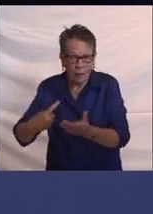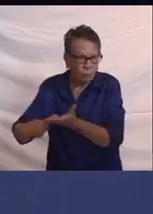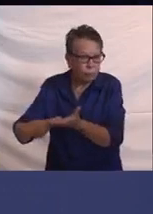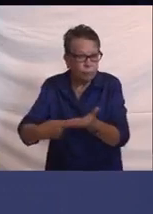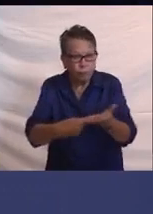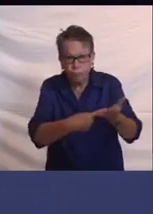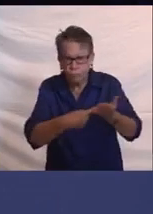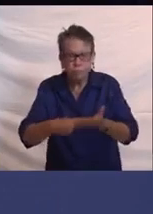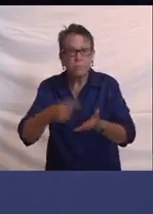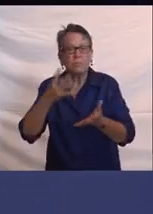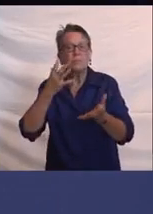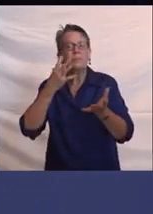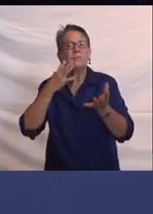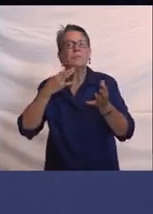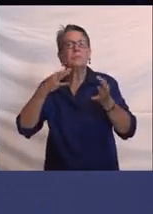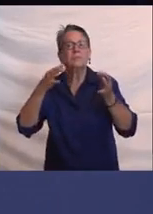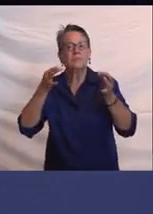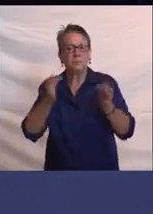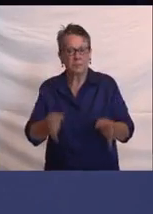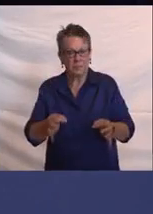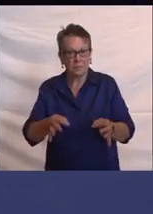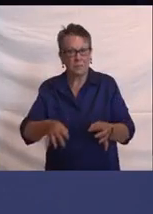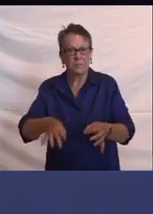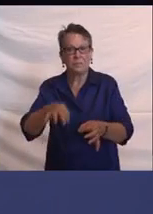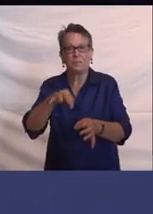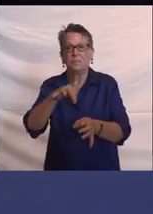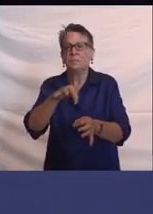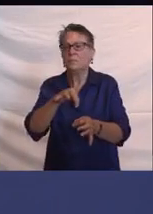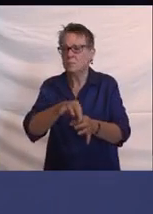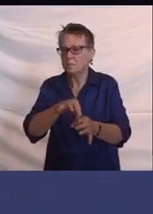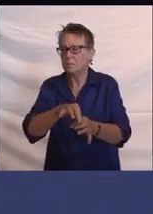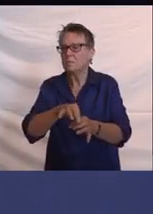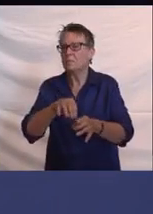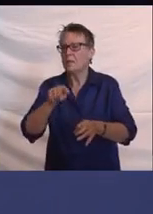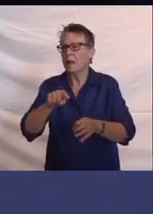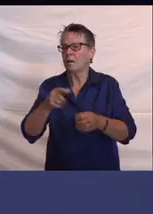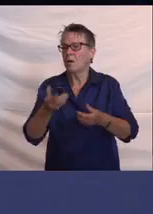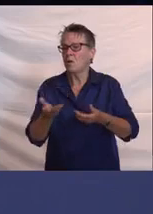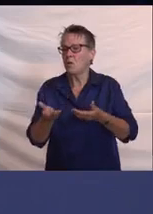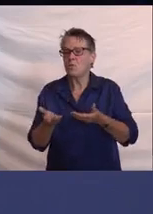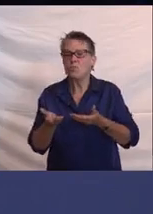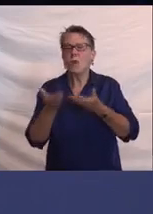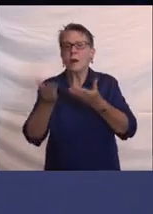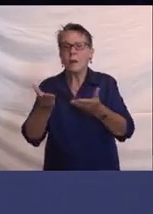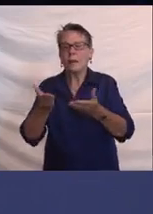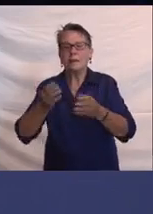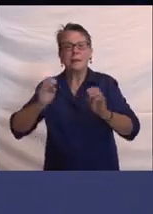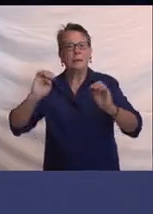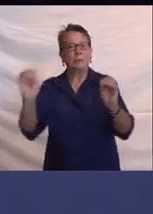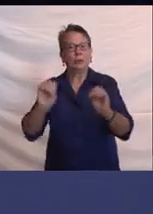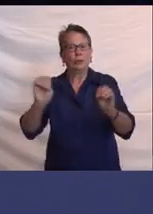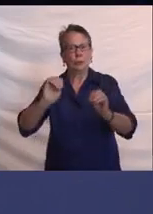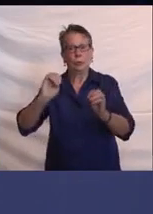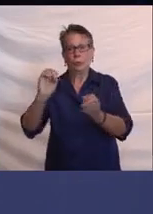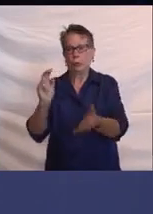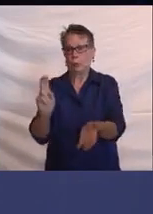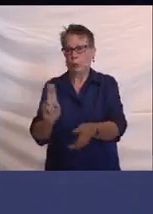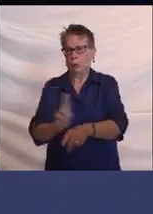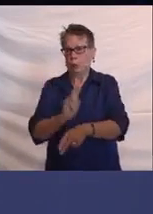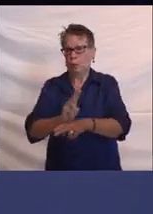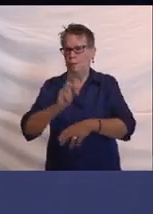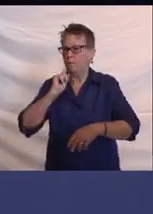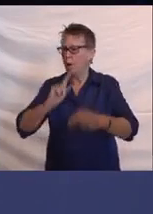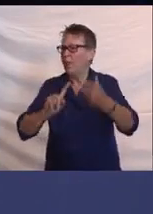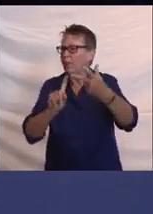unanimously recommended an emergency use authorization to provide for a Pfizer booster dose at 6